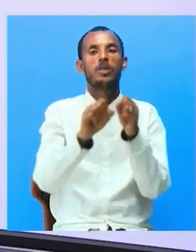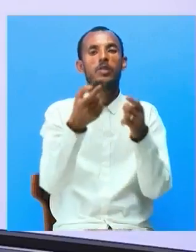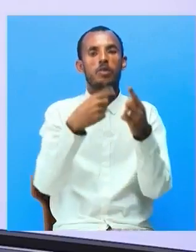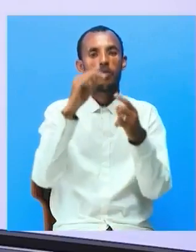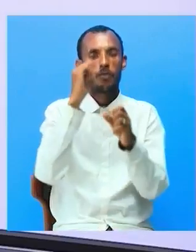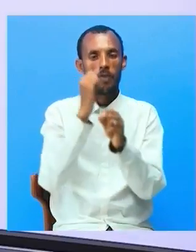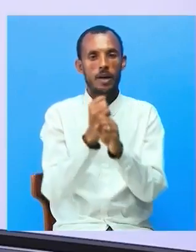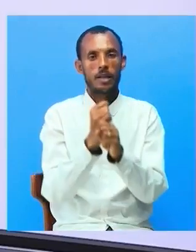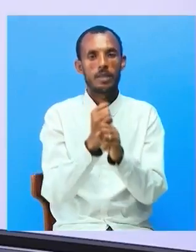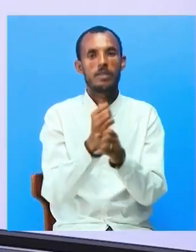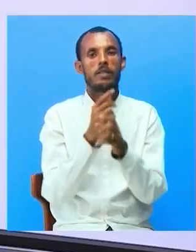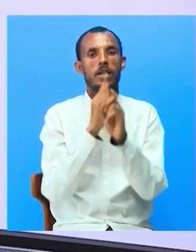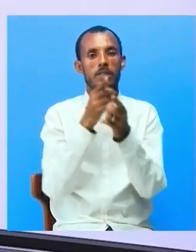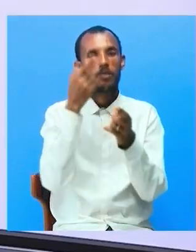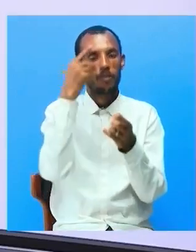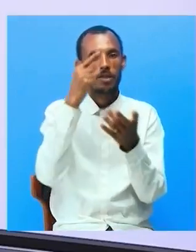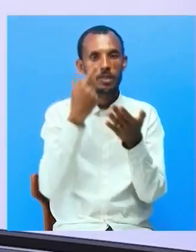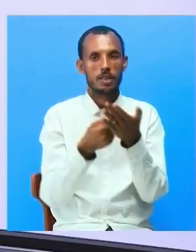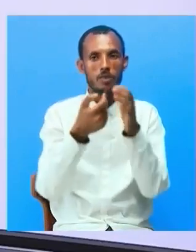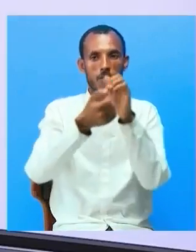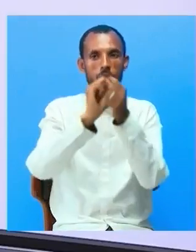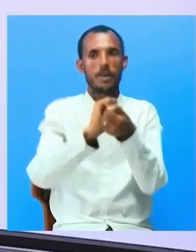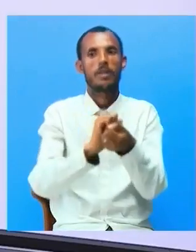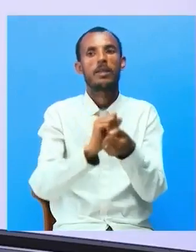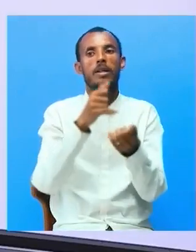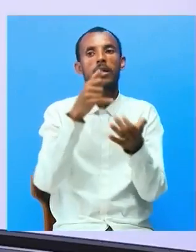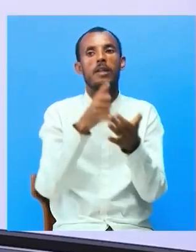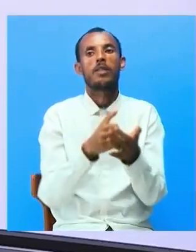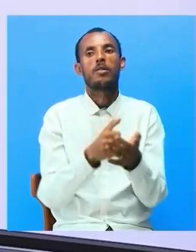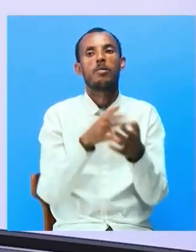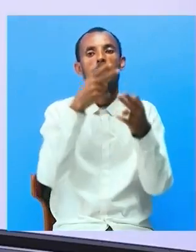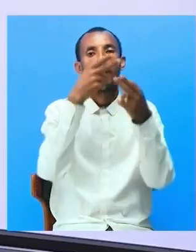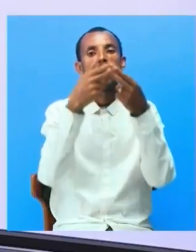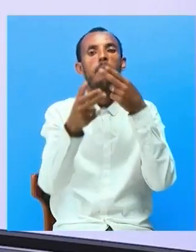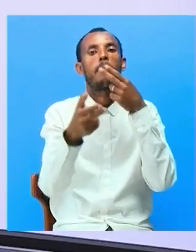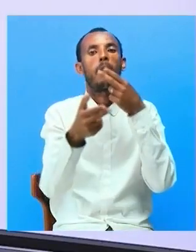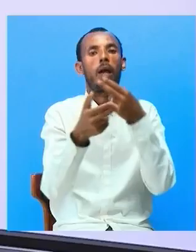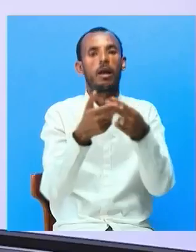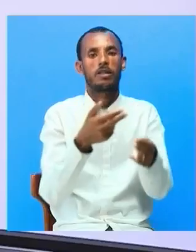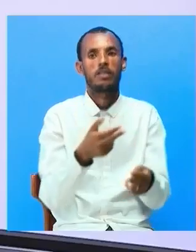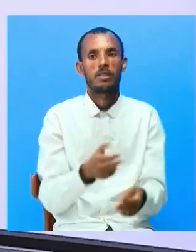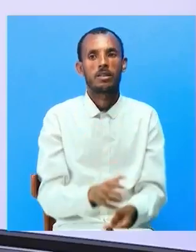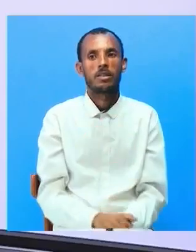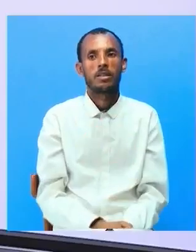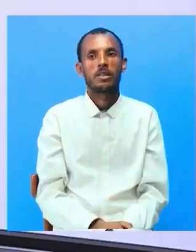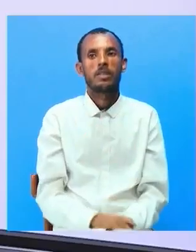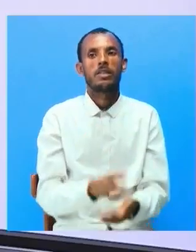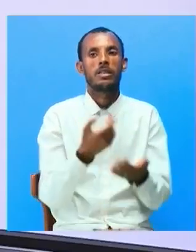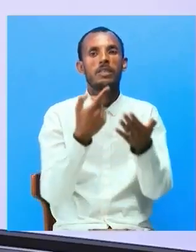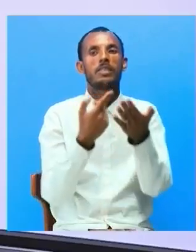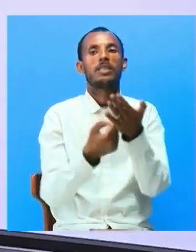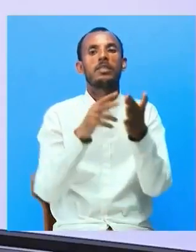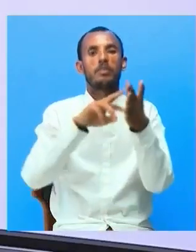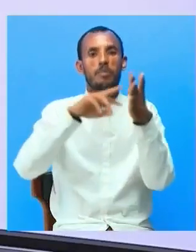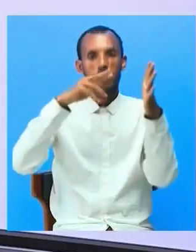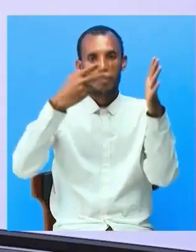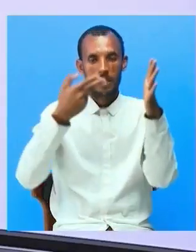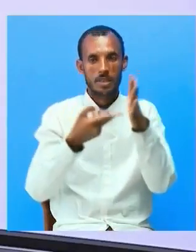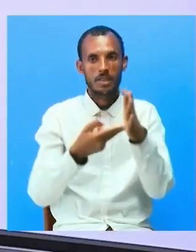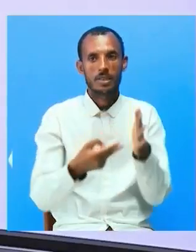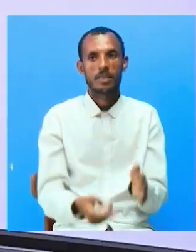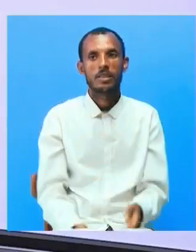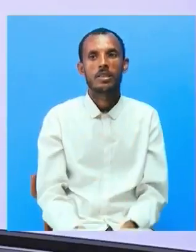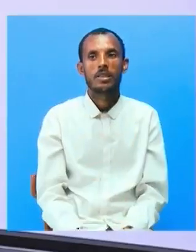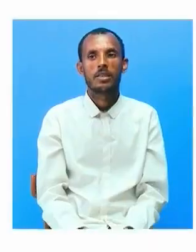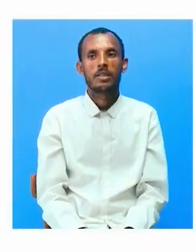So to find the answer for this by converting into multiplication, this means